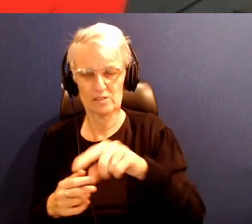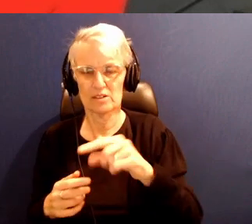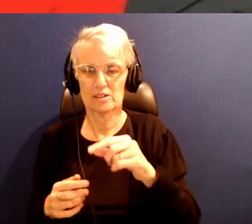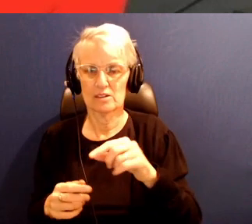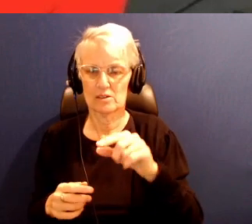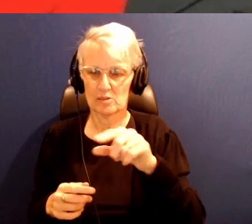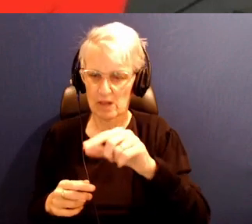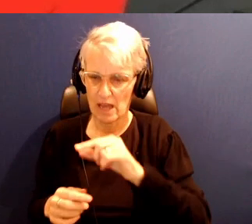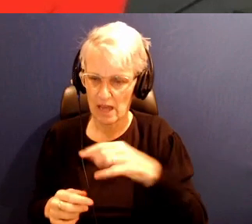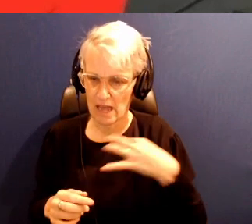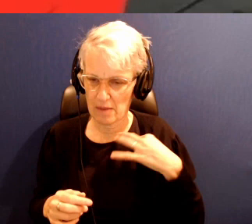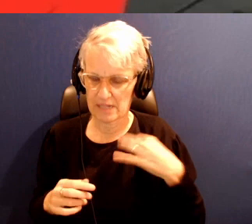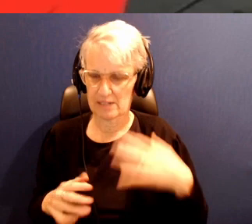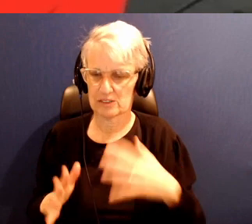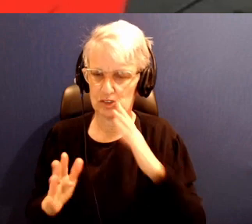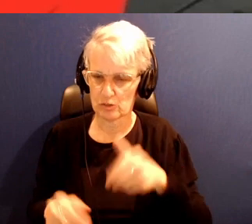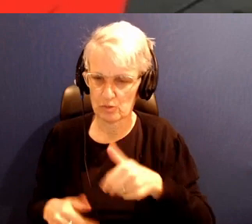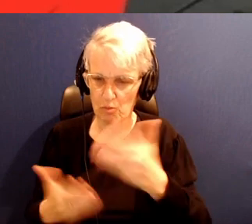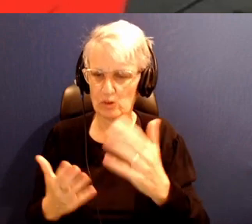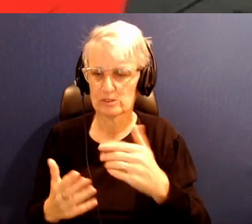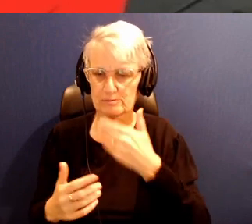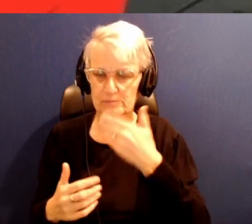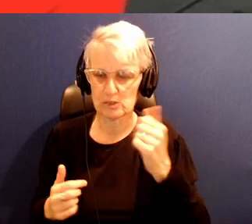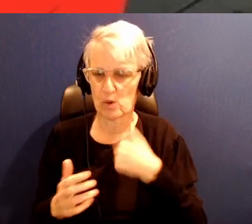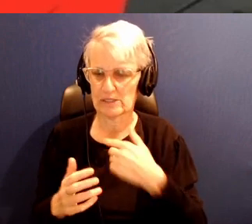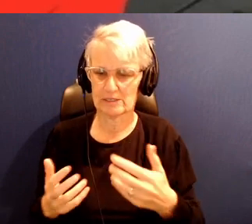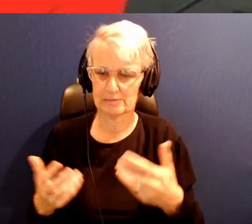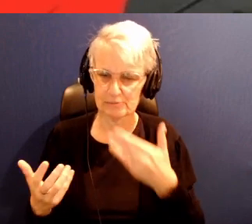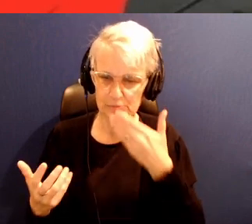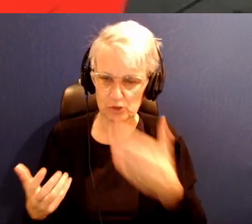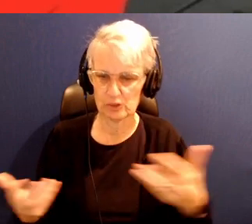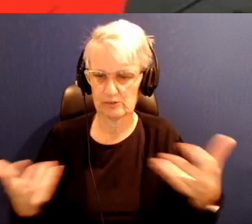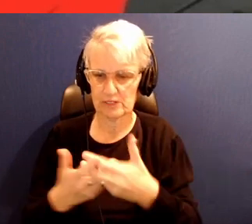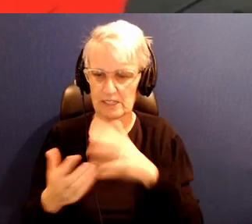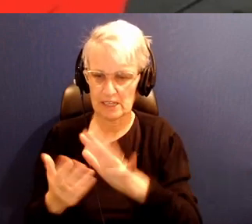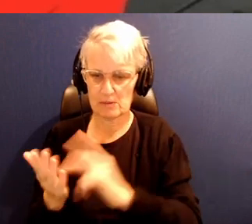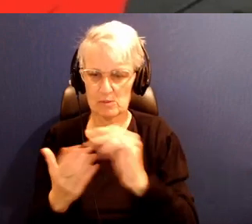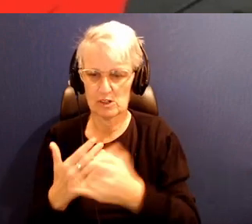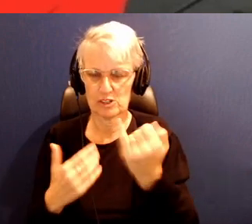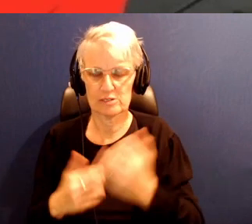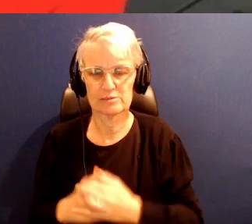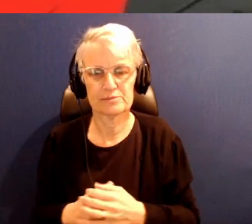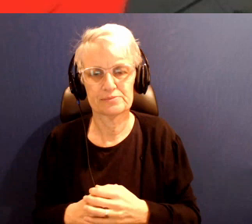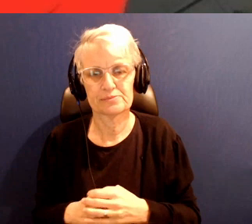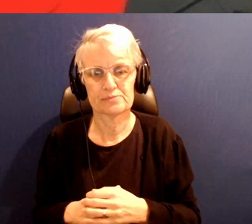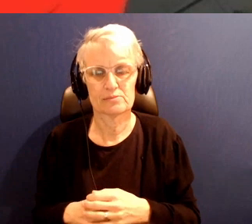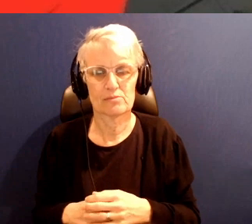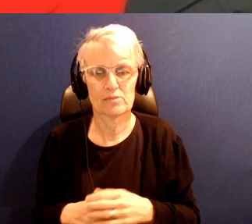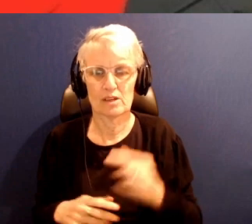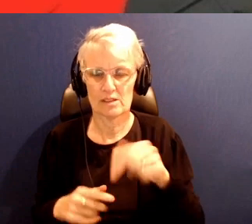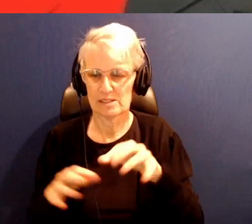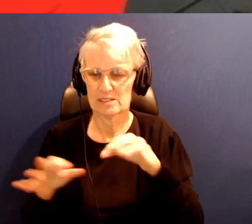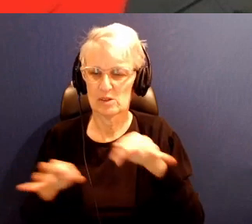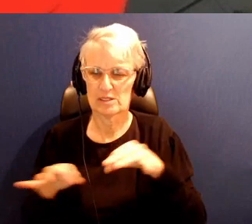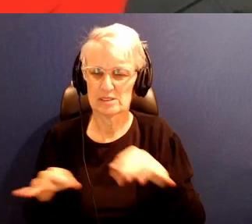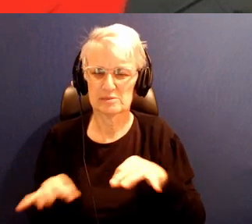to propose a strategy they think will be efficient in the context of their specific project. For this section, we're